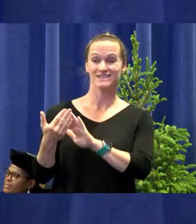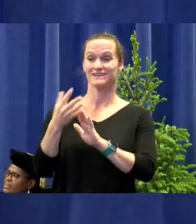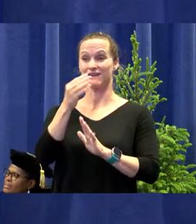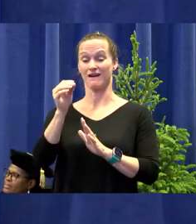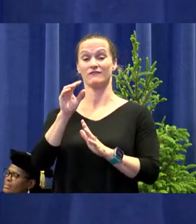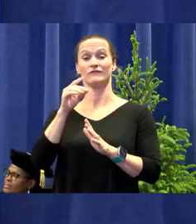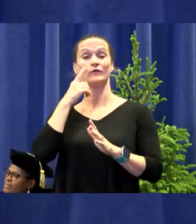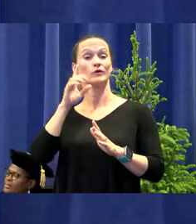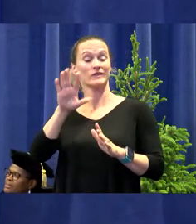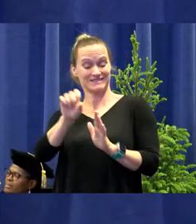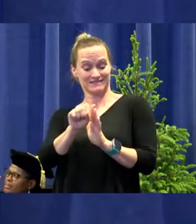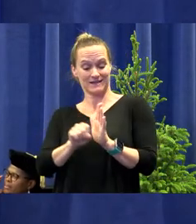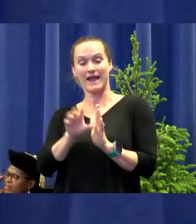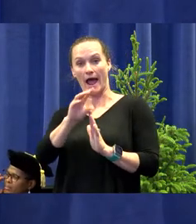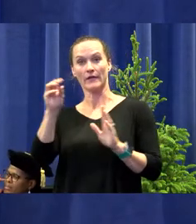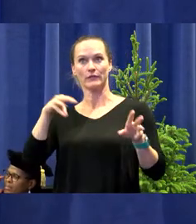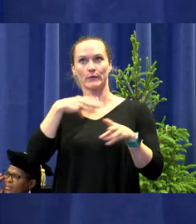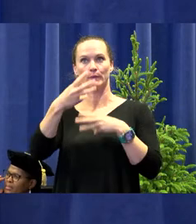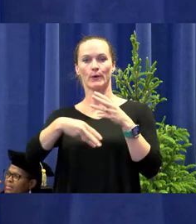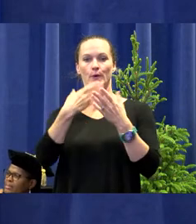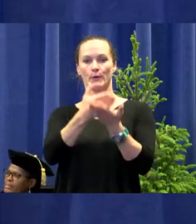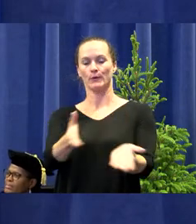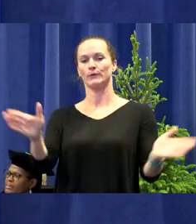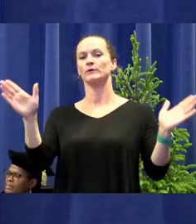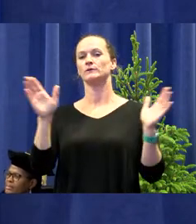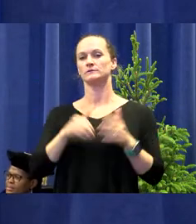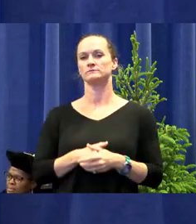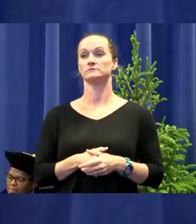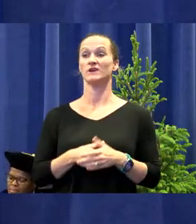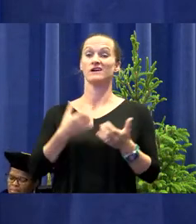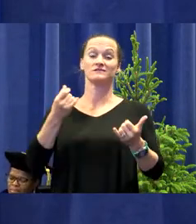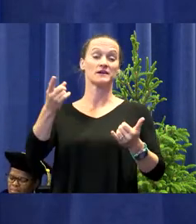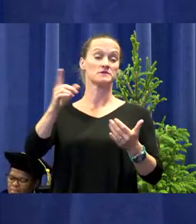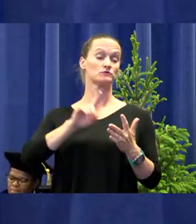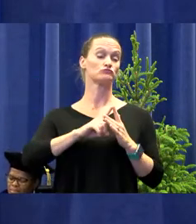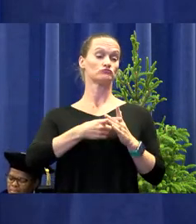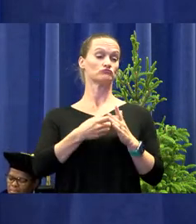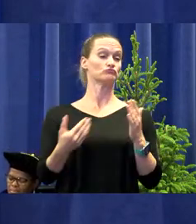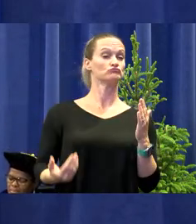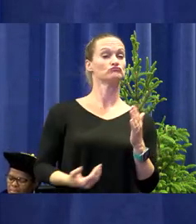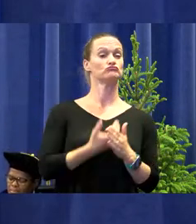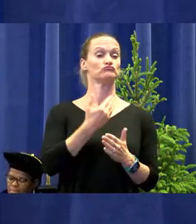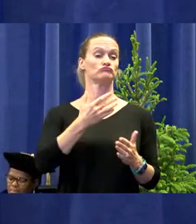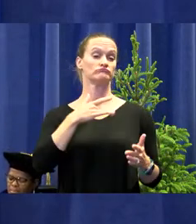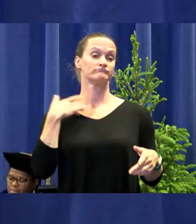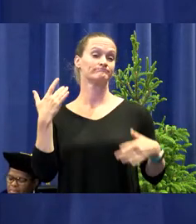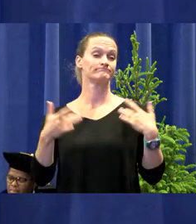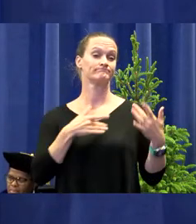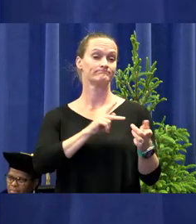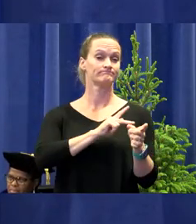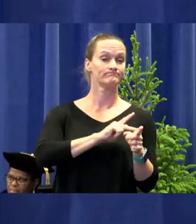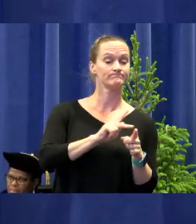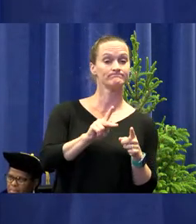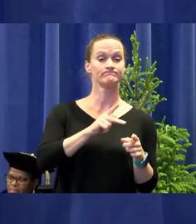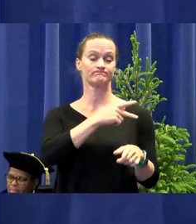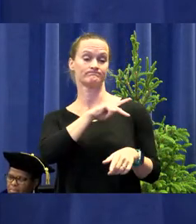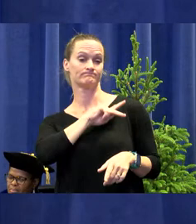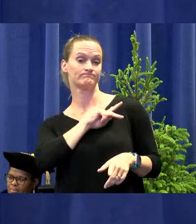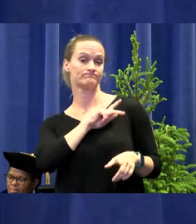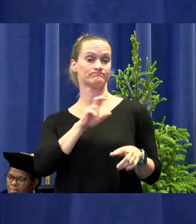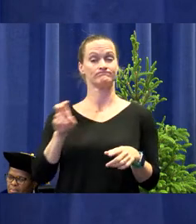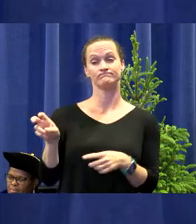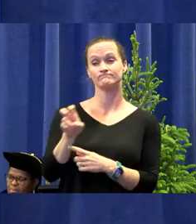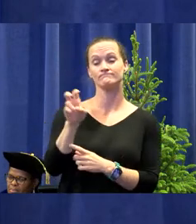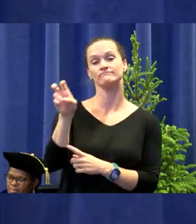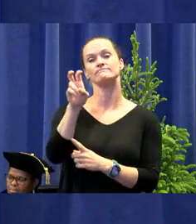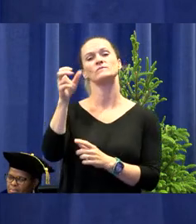world. As you embark on the exciting personal and professional journeys that lie ahead, remember not only to pride